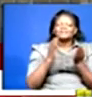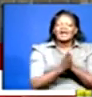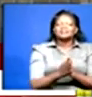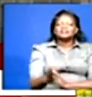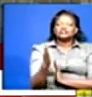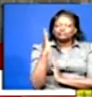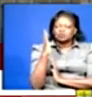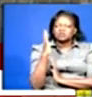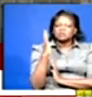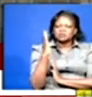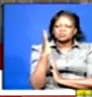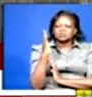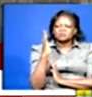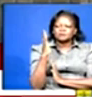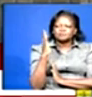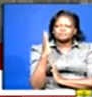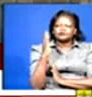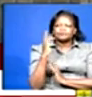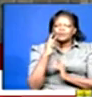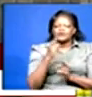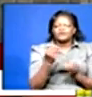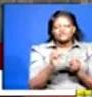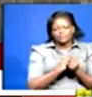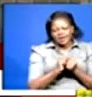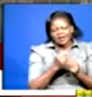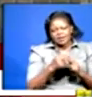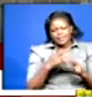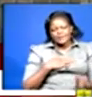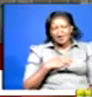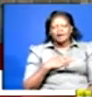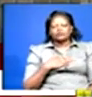Reporting for Easy Friday from the Supreme Court of Kenya, I'm Ben Troy Njue.